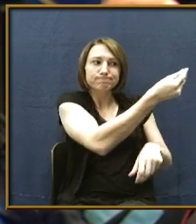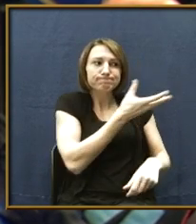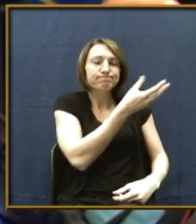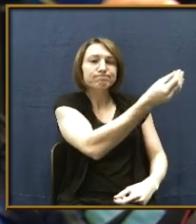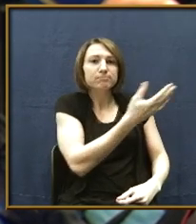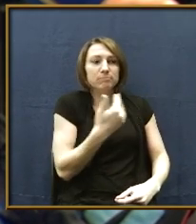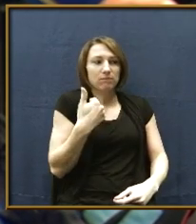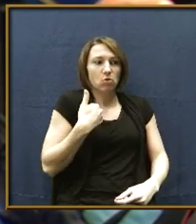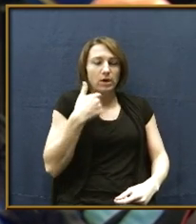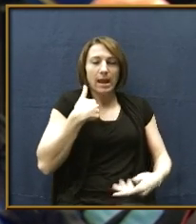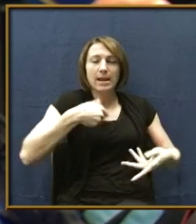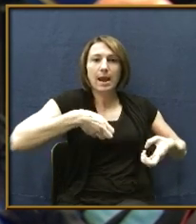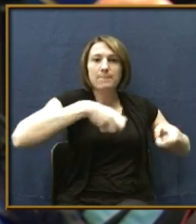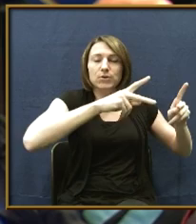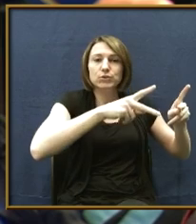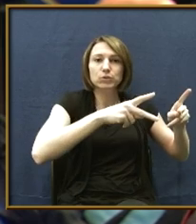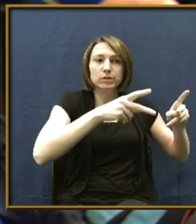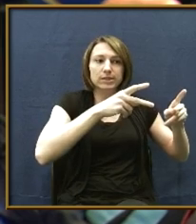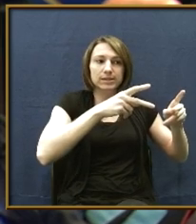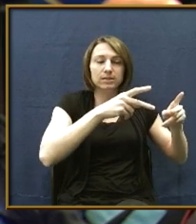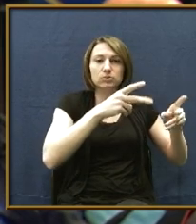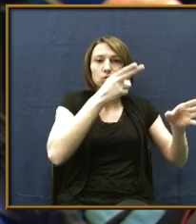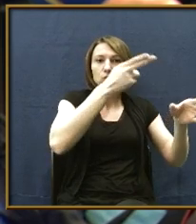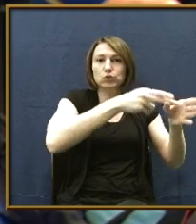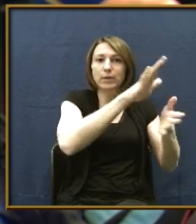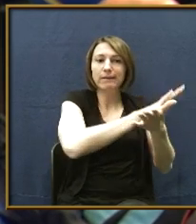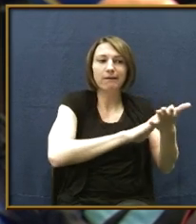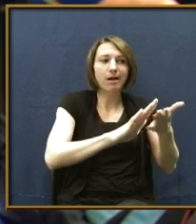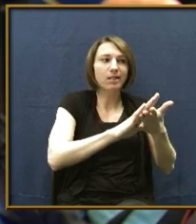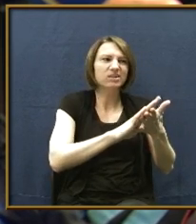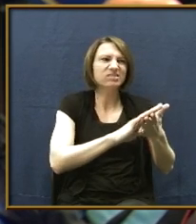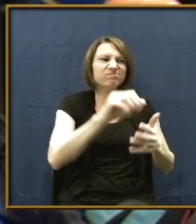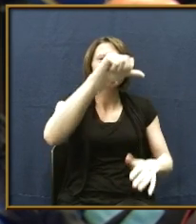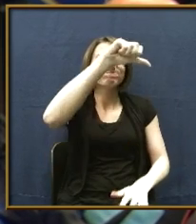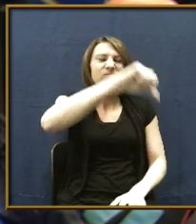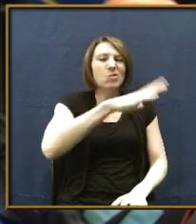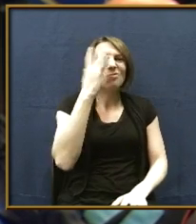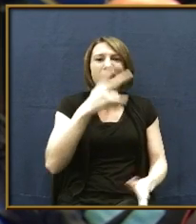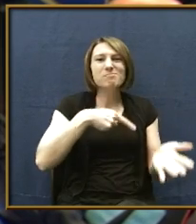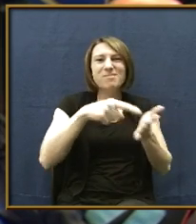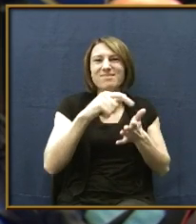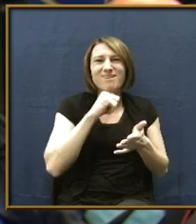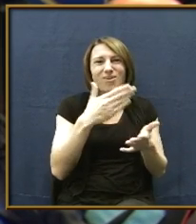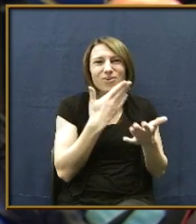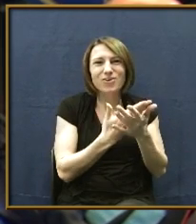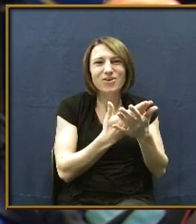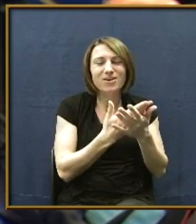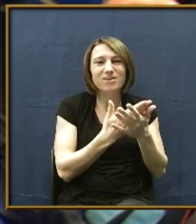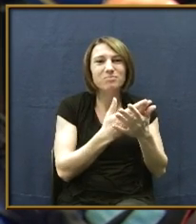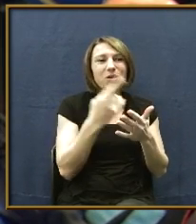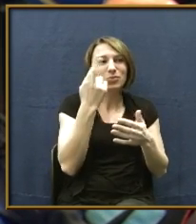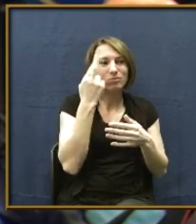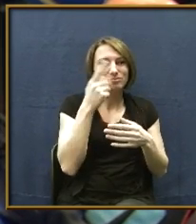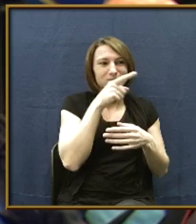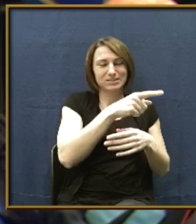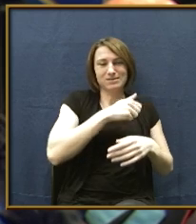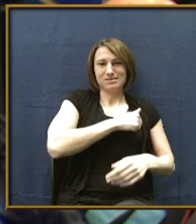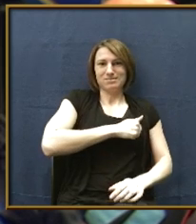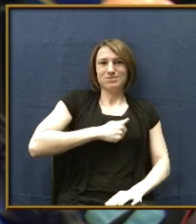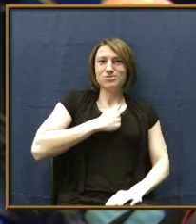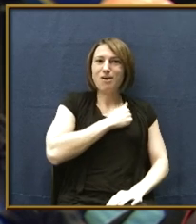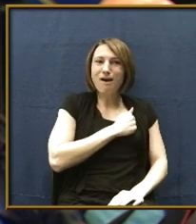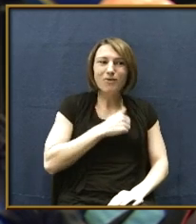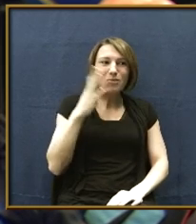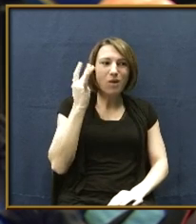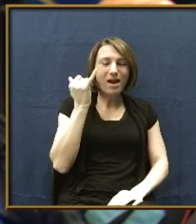same opportunity, but he let it go by because it was a cut in pay. He would have been the chief financial officer by now, but he